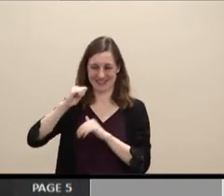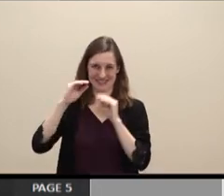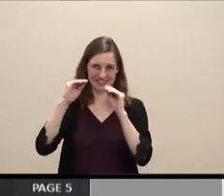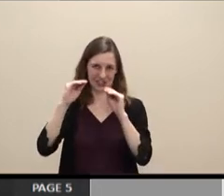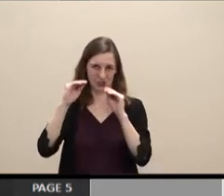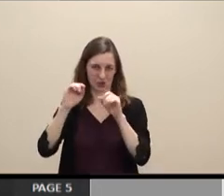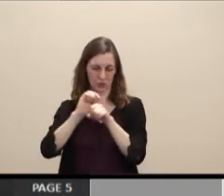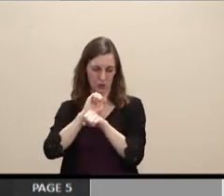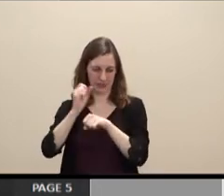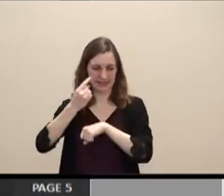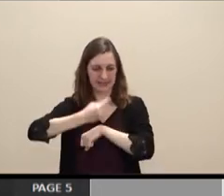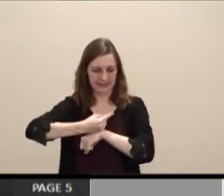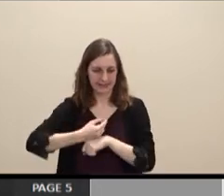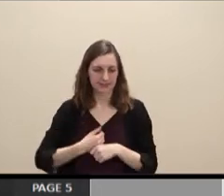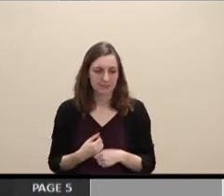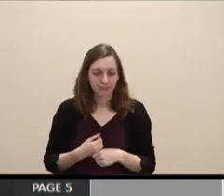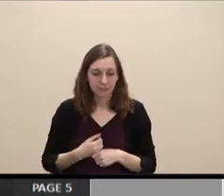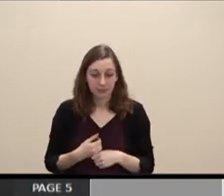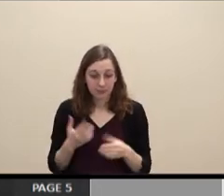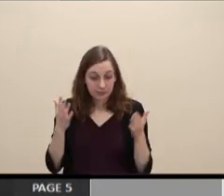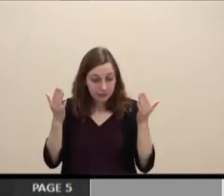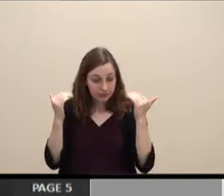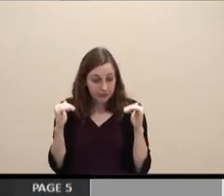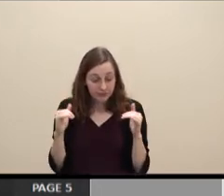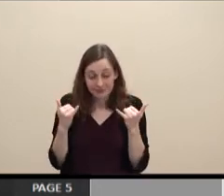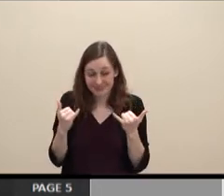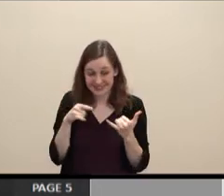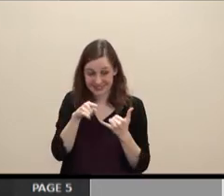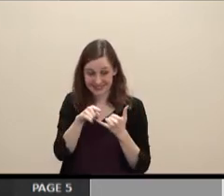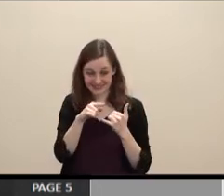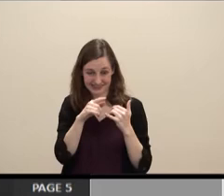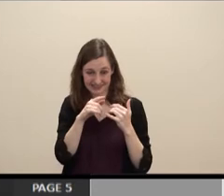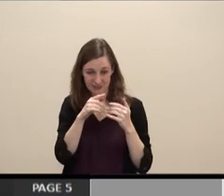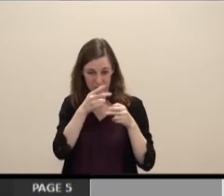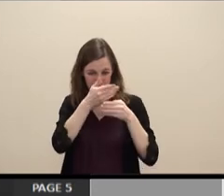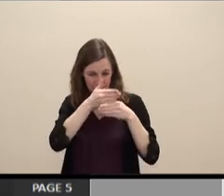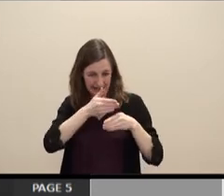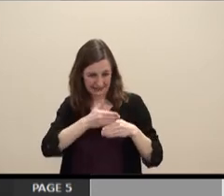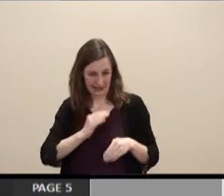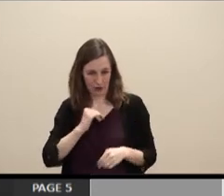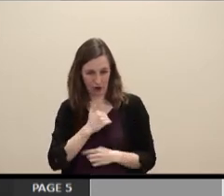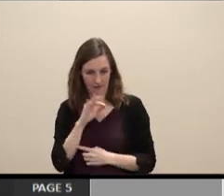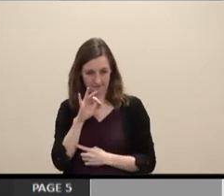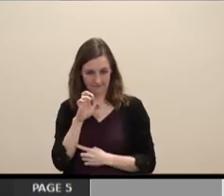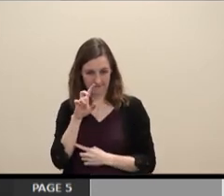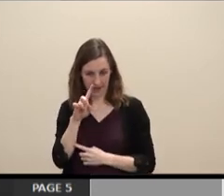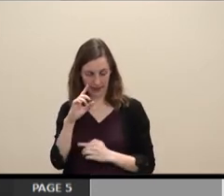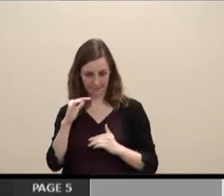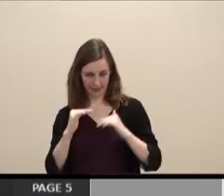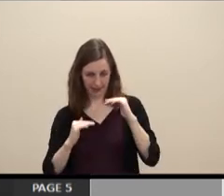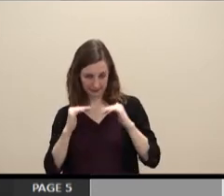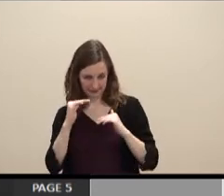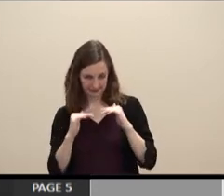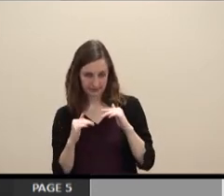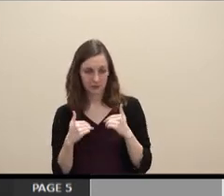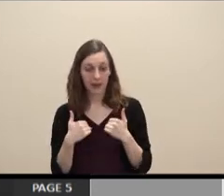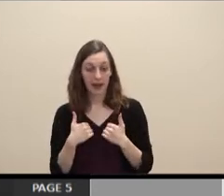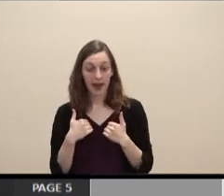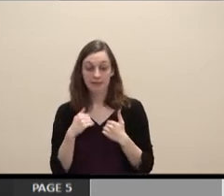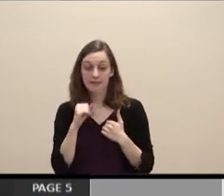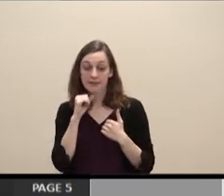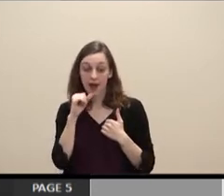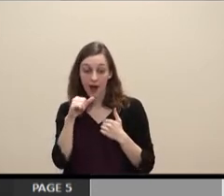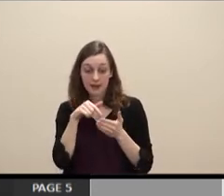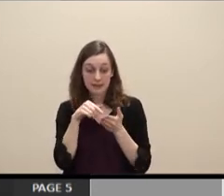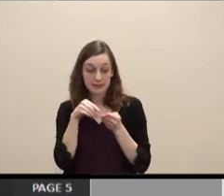So this is the breakdown of our fund balances in the general fund. As I said, we have non-spendable fund